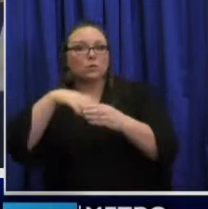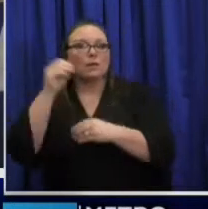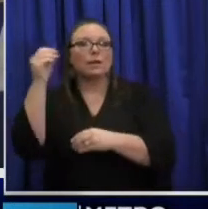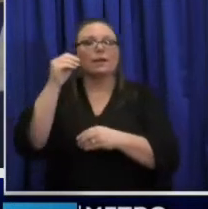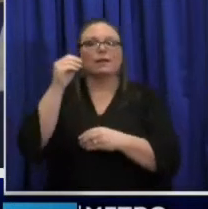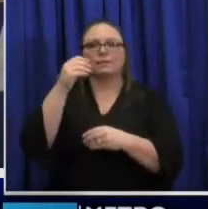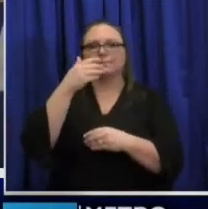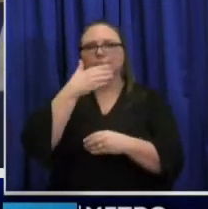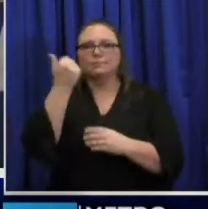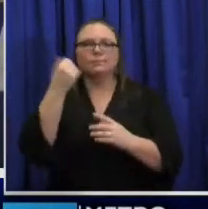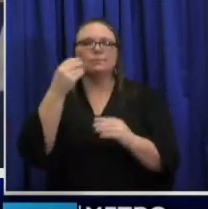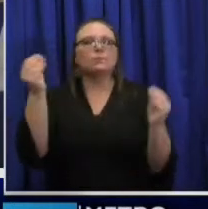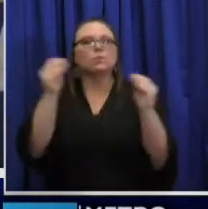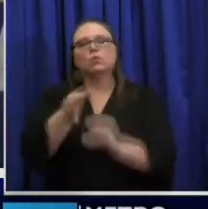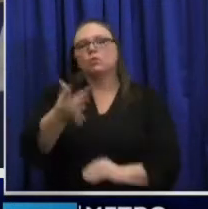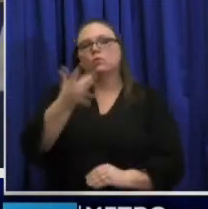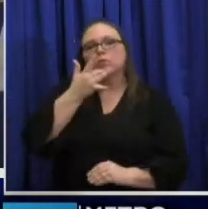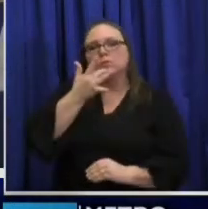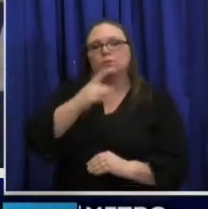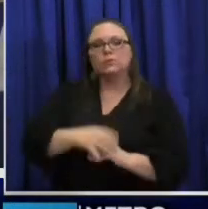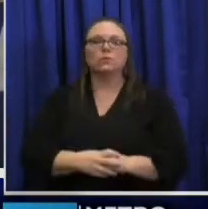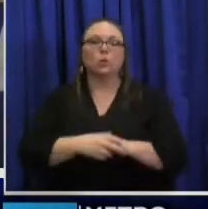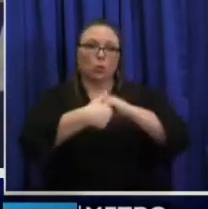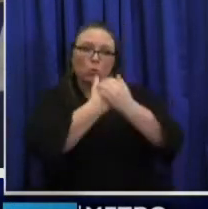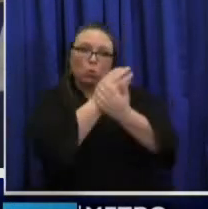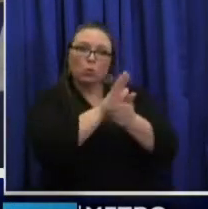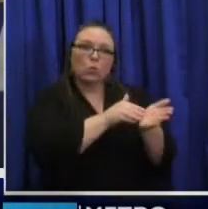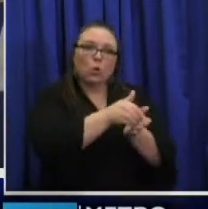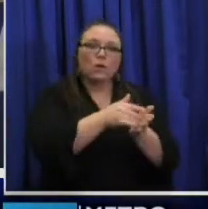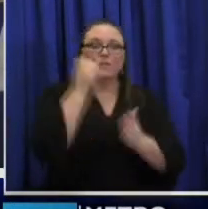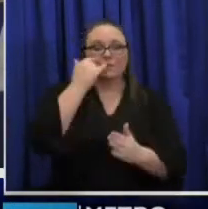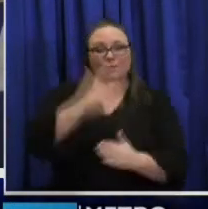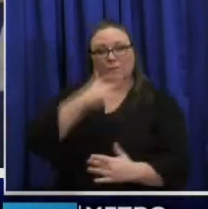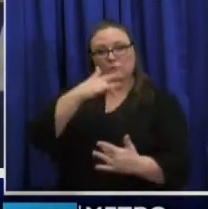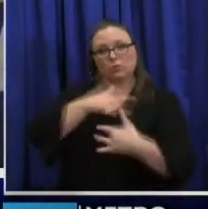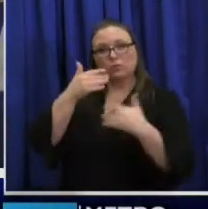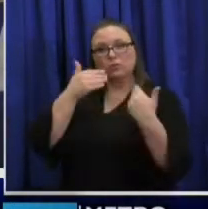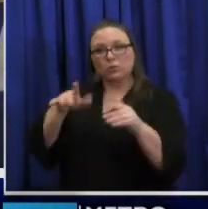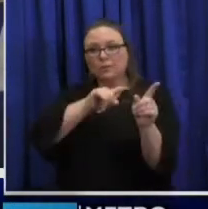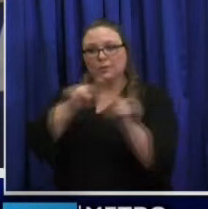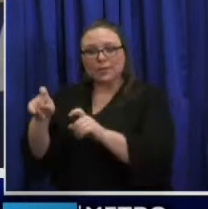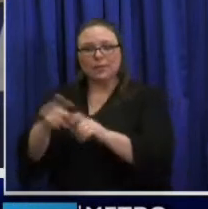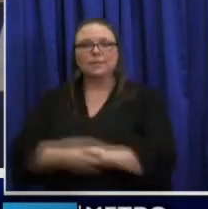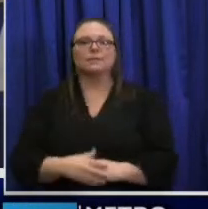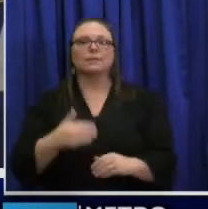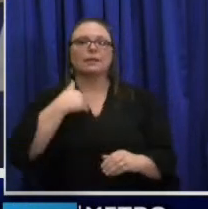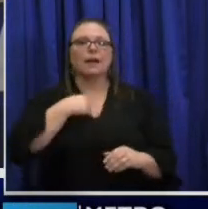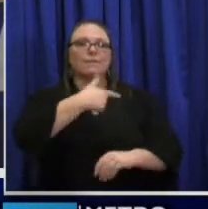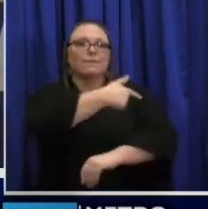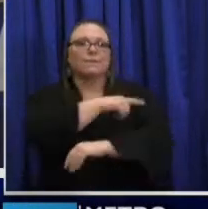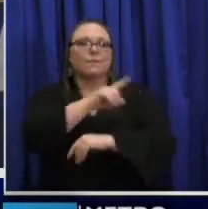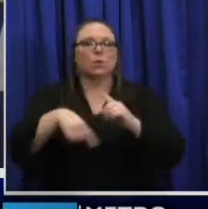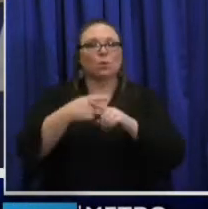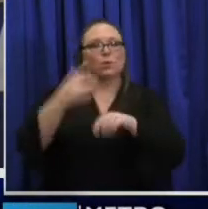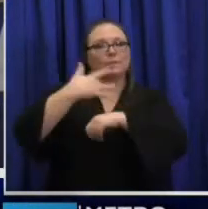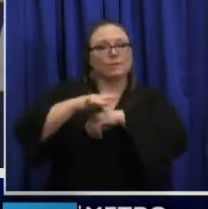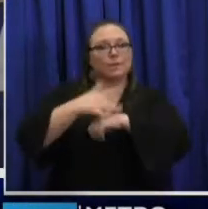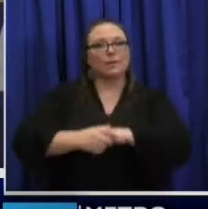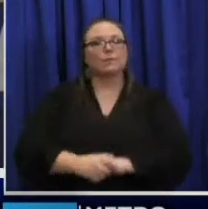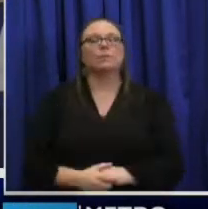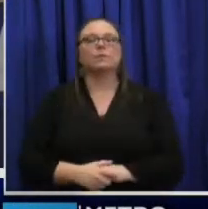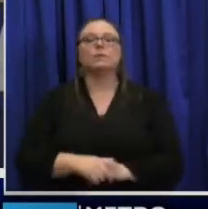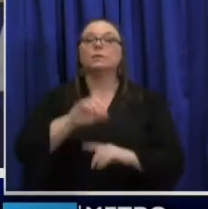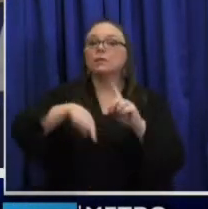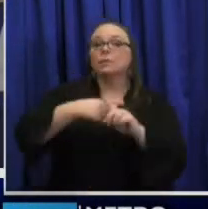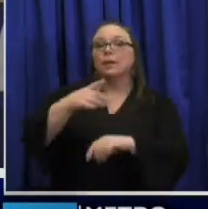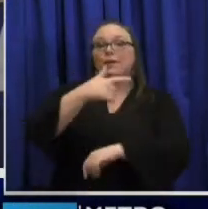preferred. Wash your hands, get tested if you have a concern, get your vaccine when it becomes available. In regard to